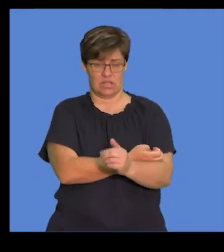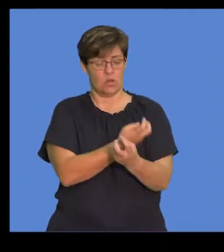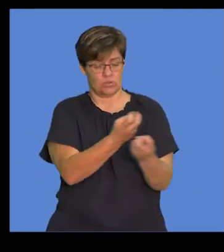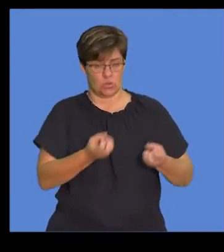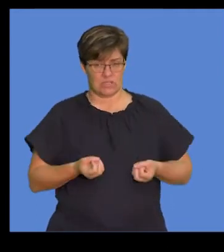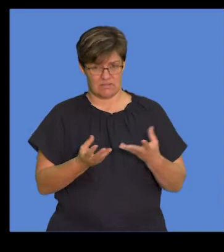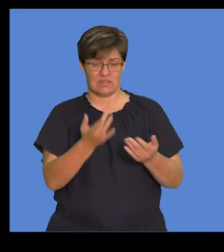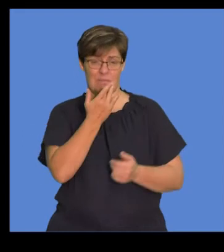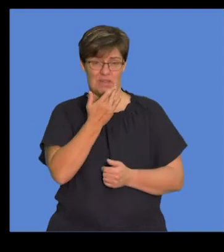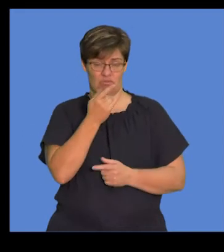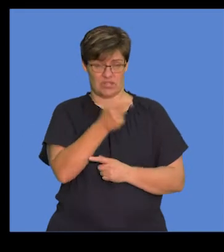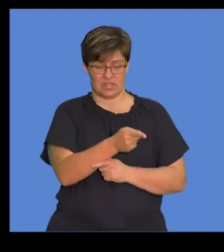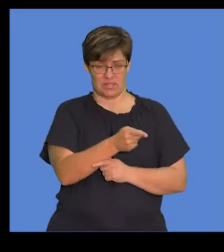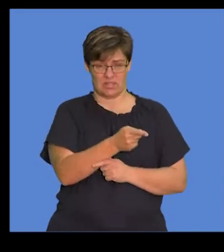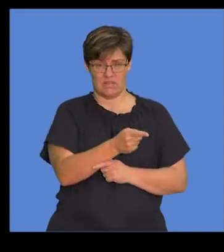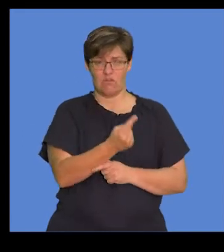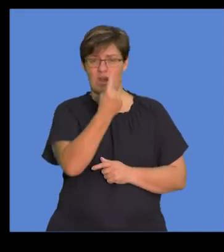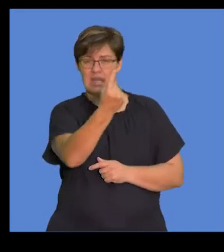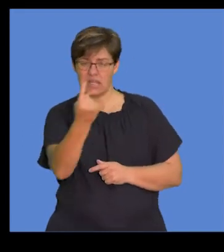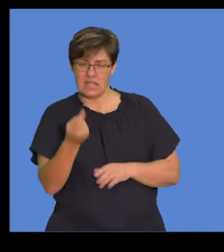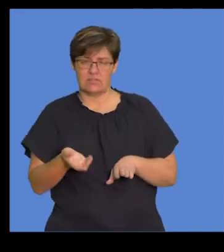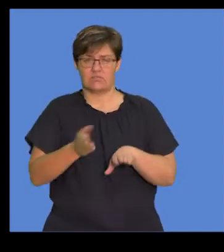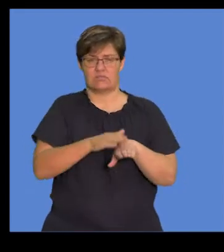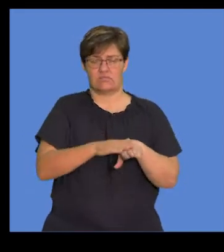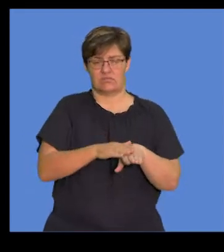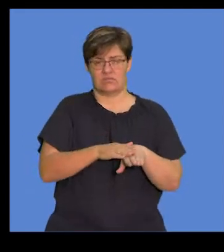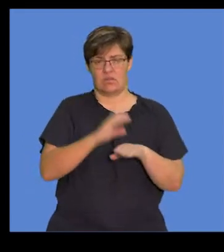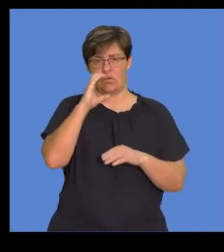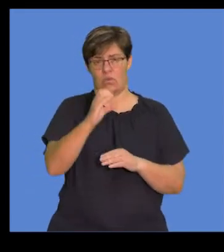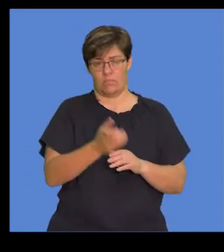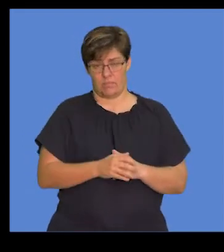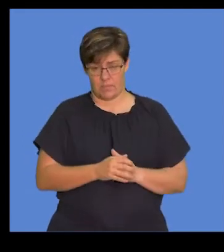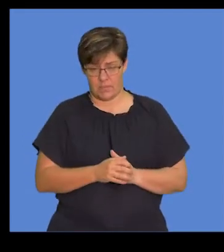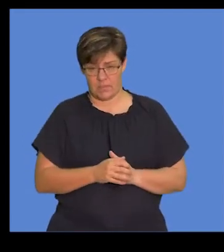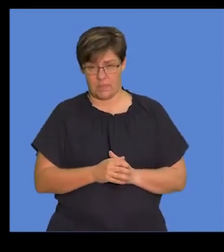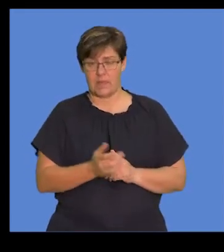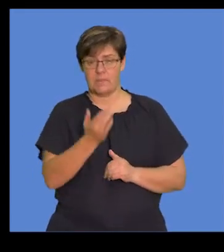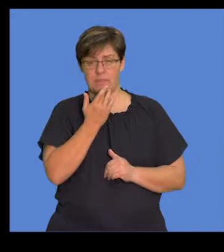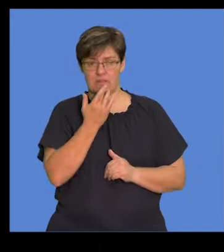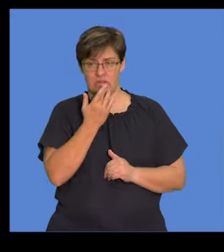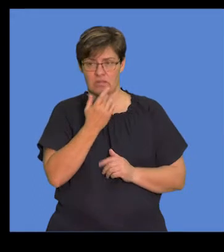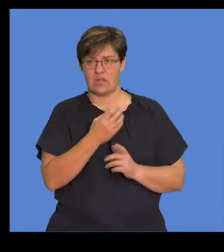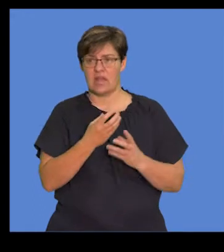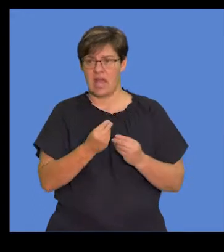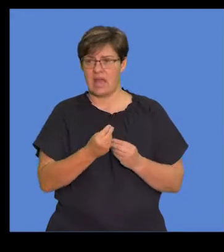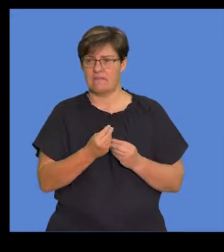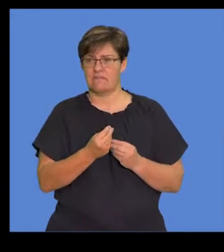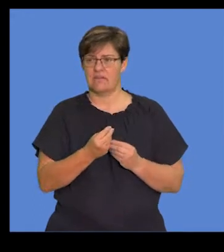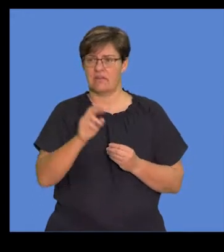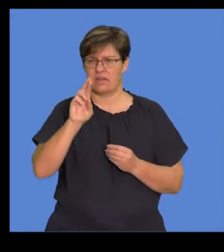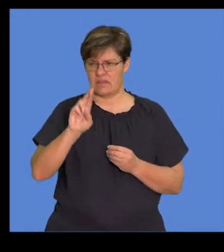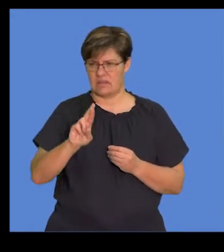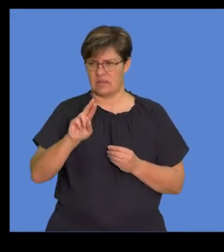that can be provided by the source, which is the battery in this case, for every coulomb of charge. And then we're told that the battery has